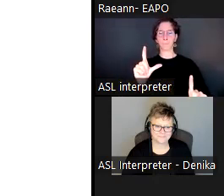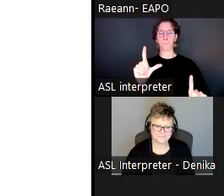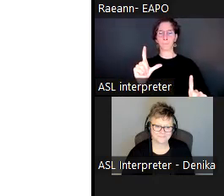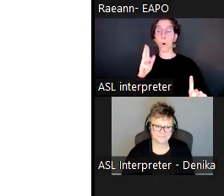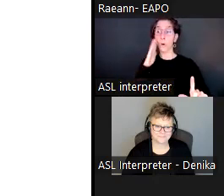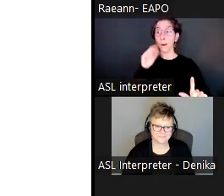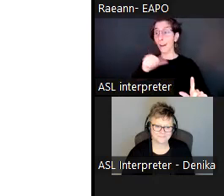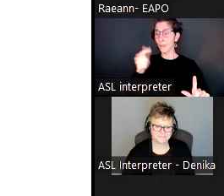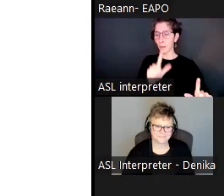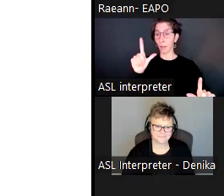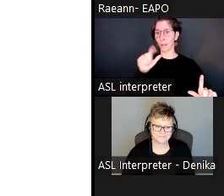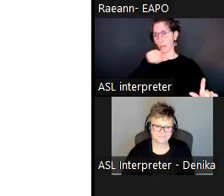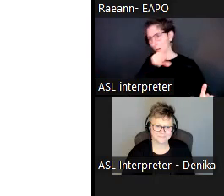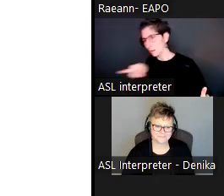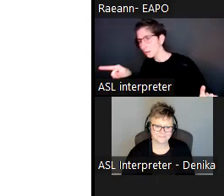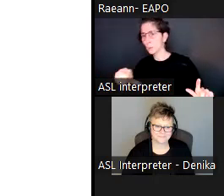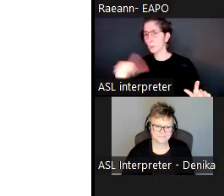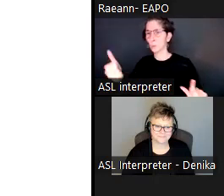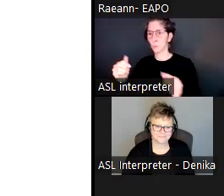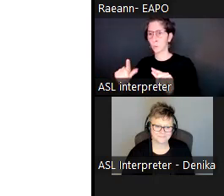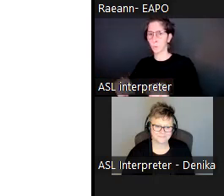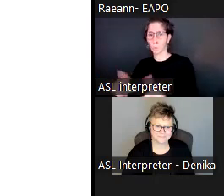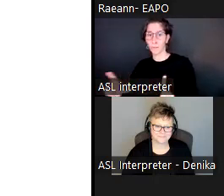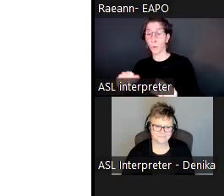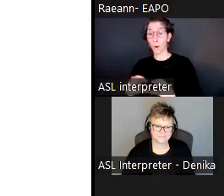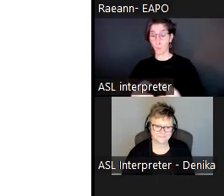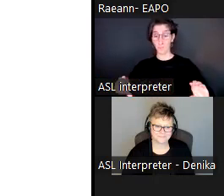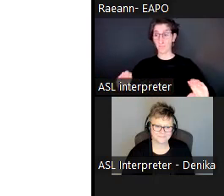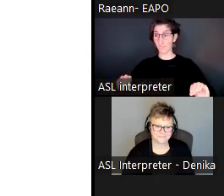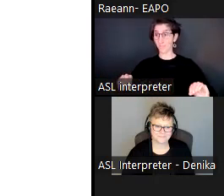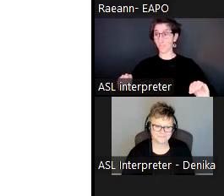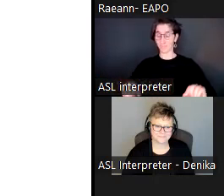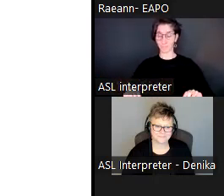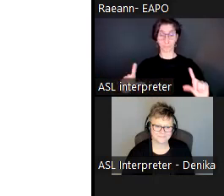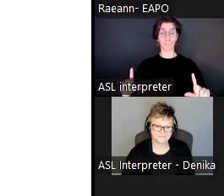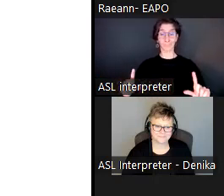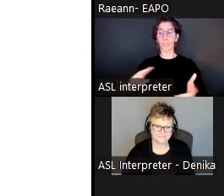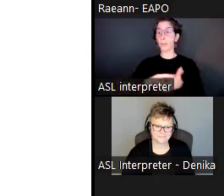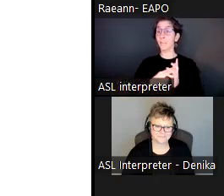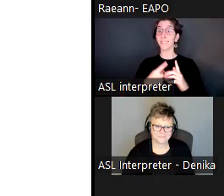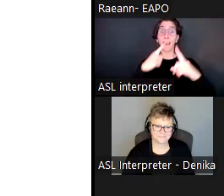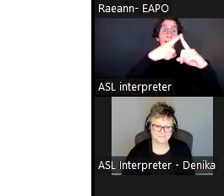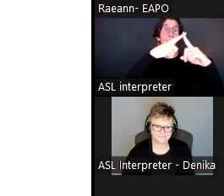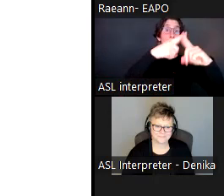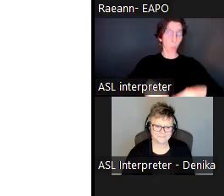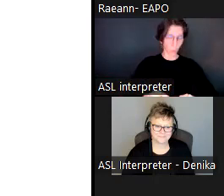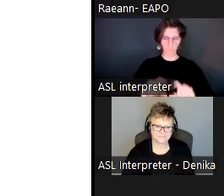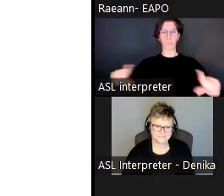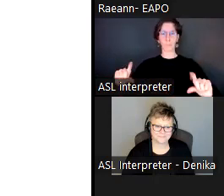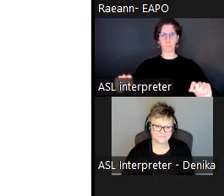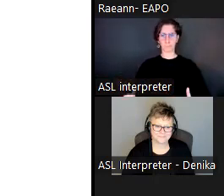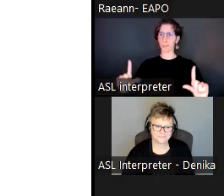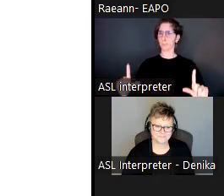redirect you to a new window, or a pop-under will open when you X out of the page that you're currently